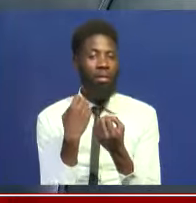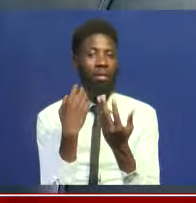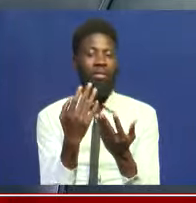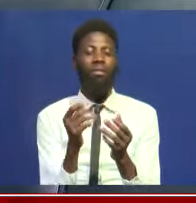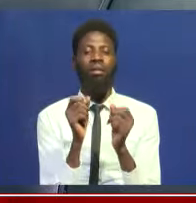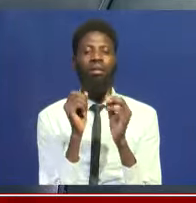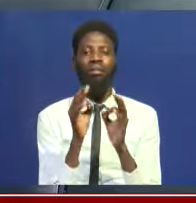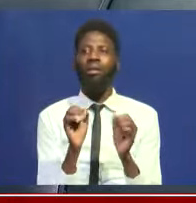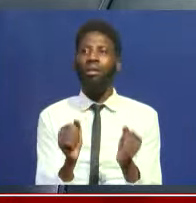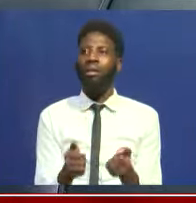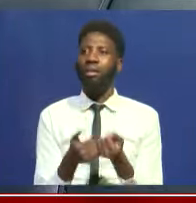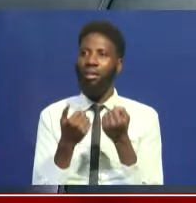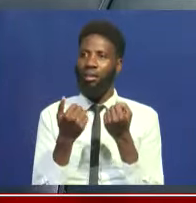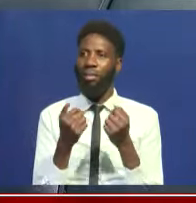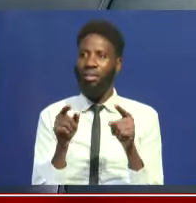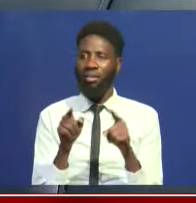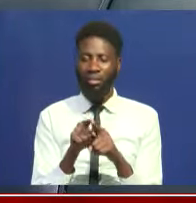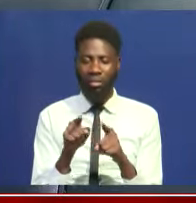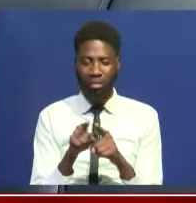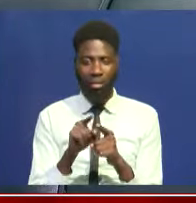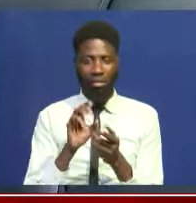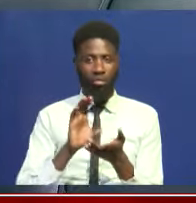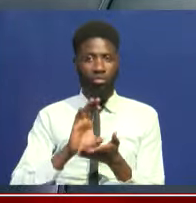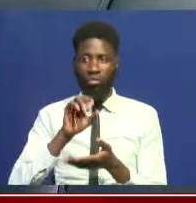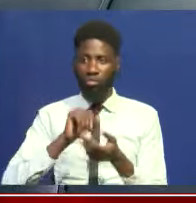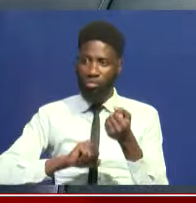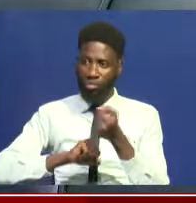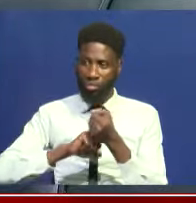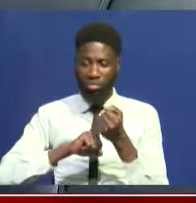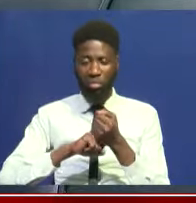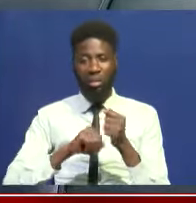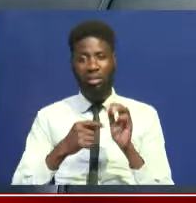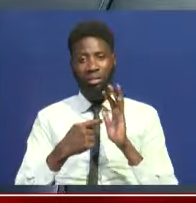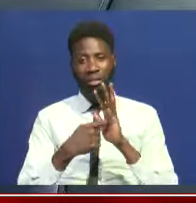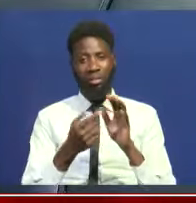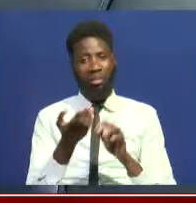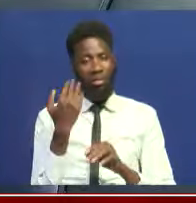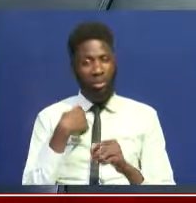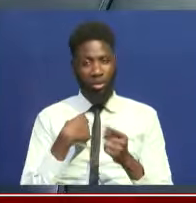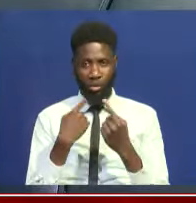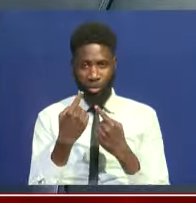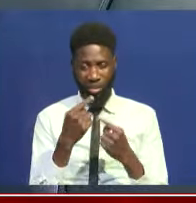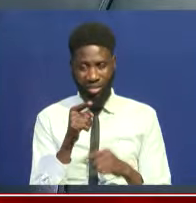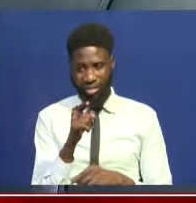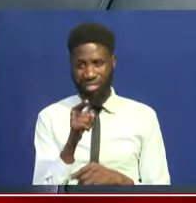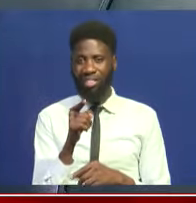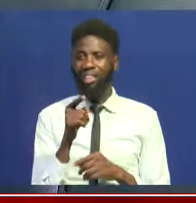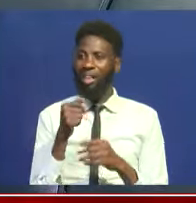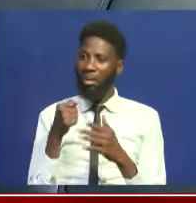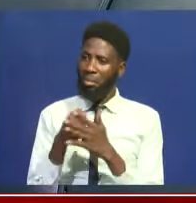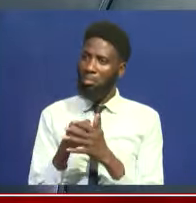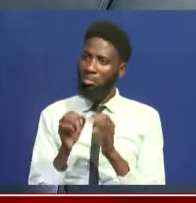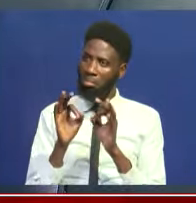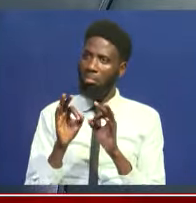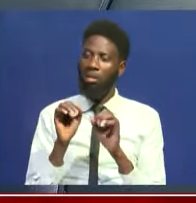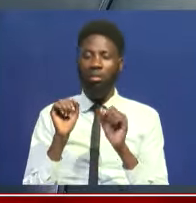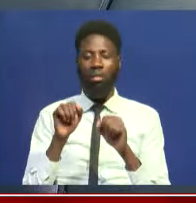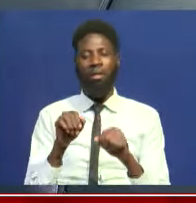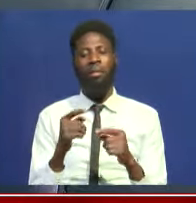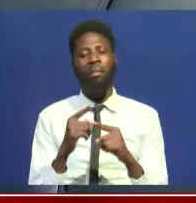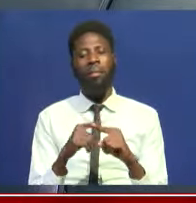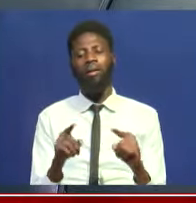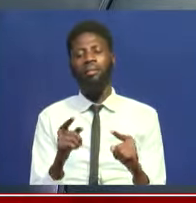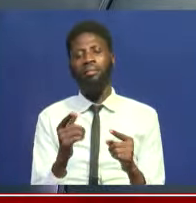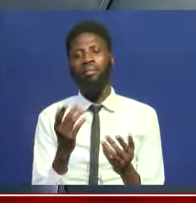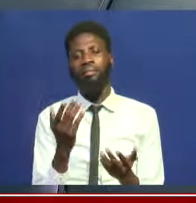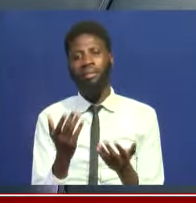a concessional source of financing in the case that I mentioned earlier? Very exciting, great potential impact, just might not ready